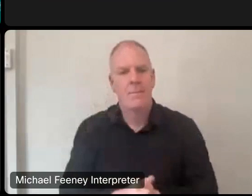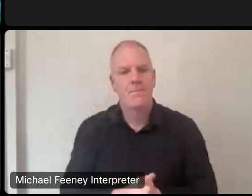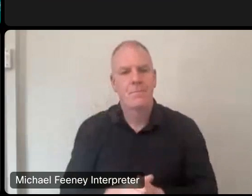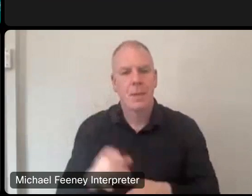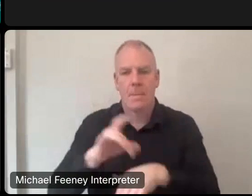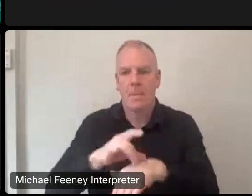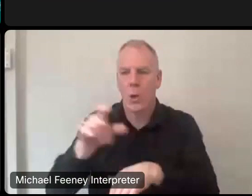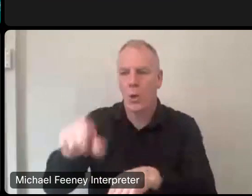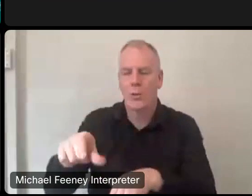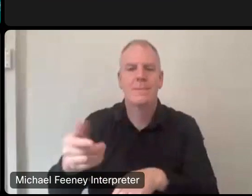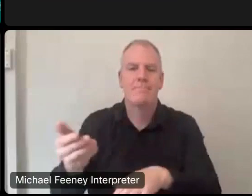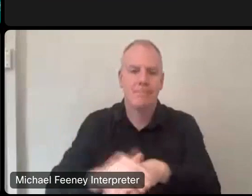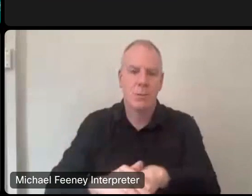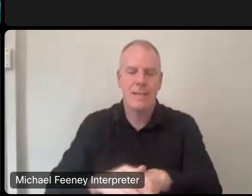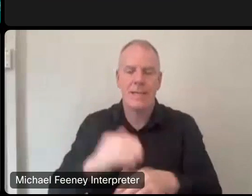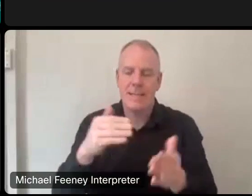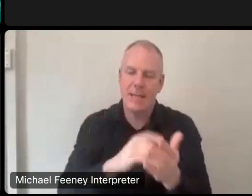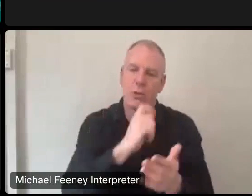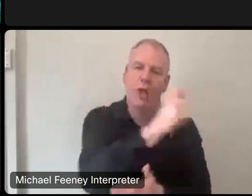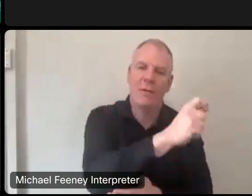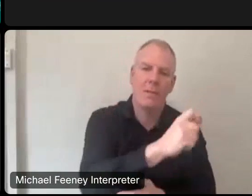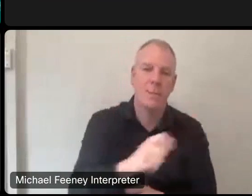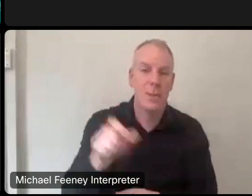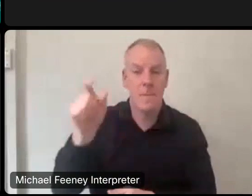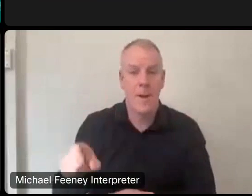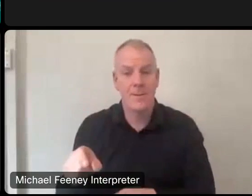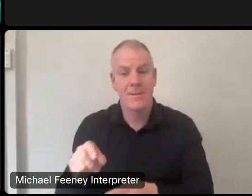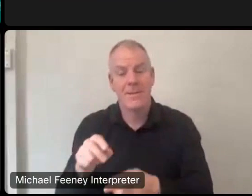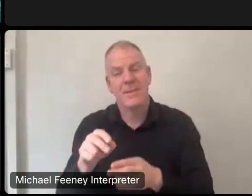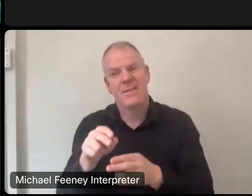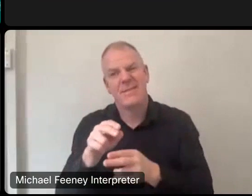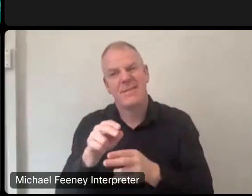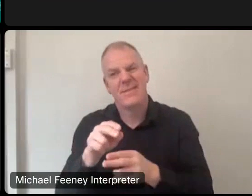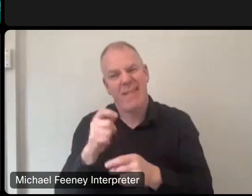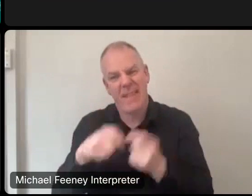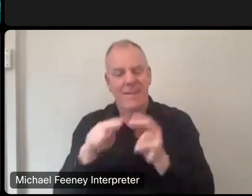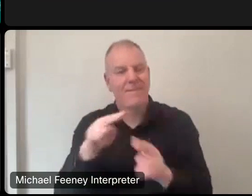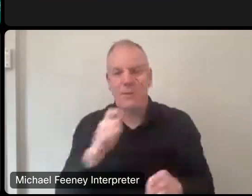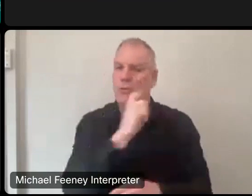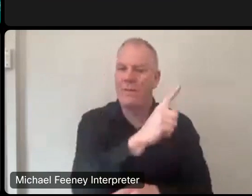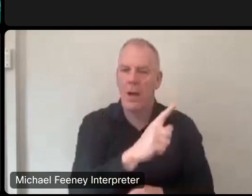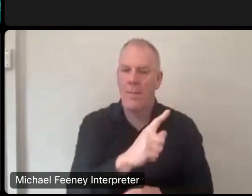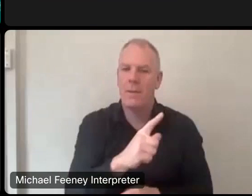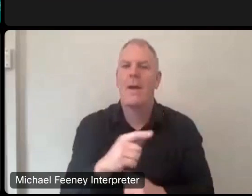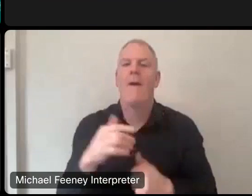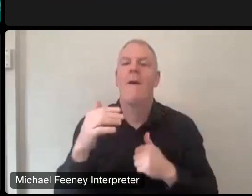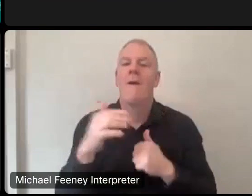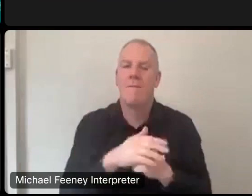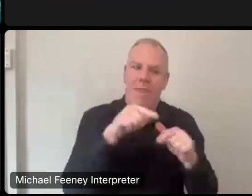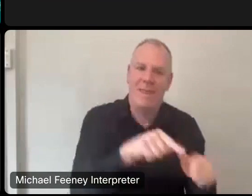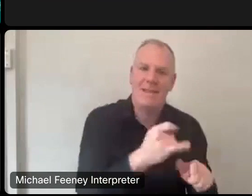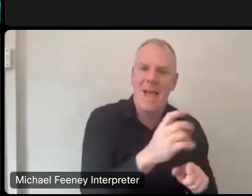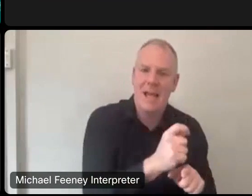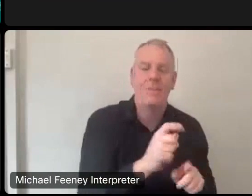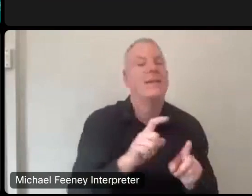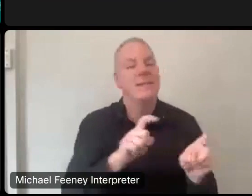died, yes. If the patient does not die, then it's not a notifiable incident. For the purposes of this Act, you would still